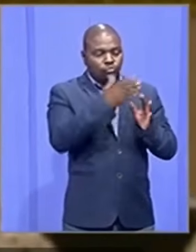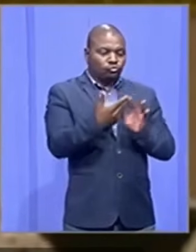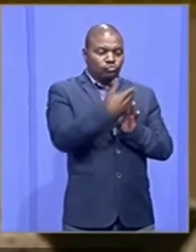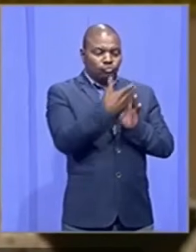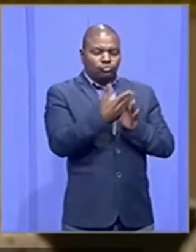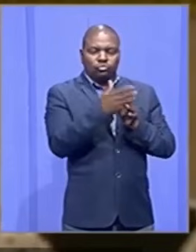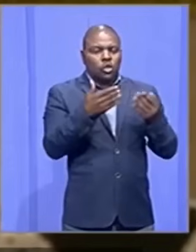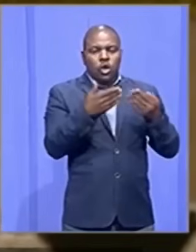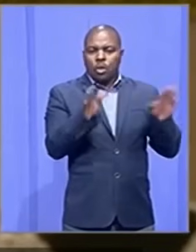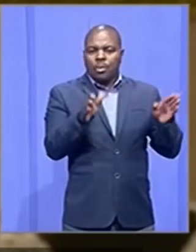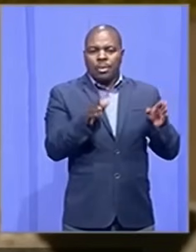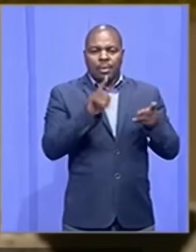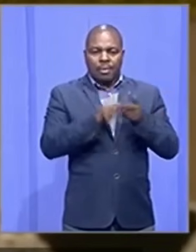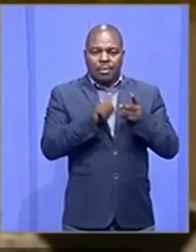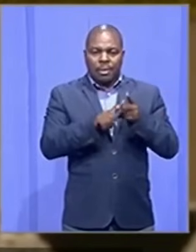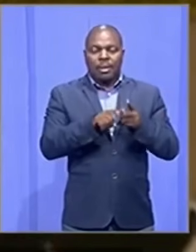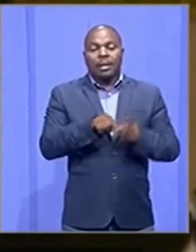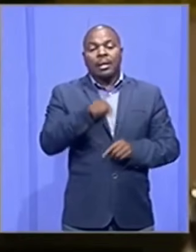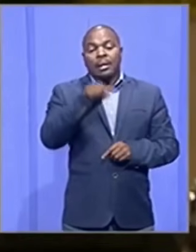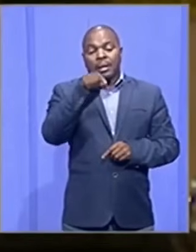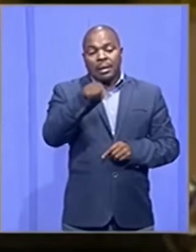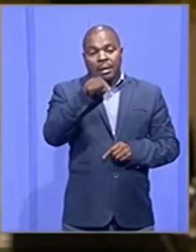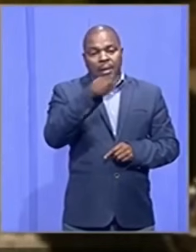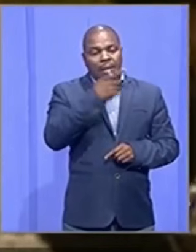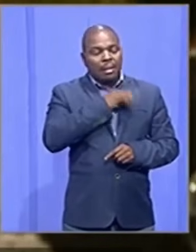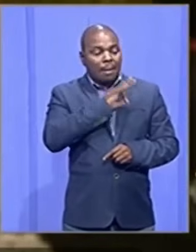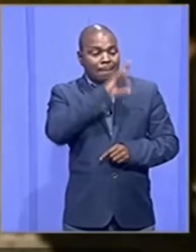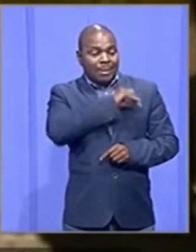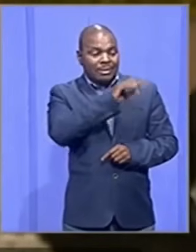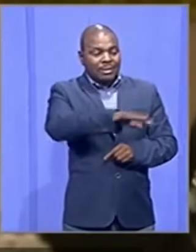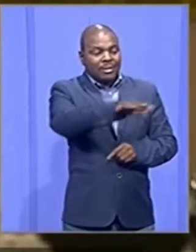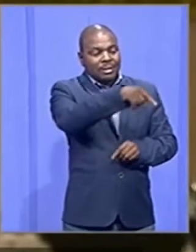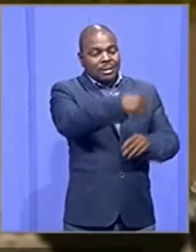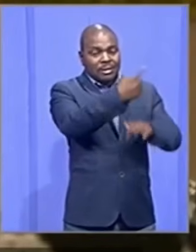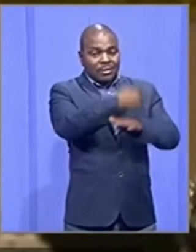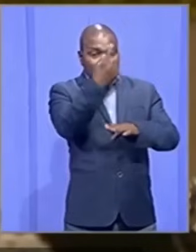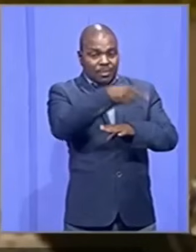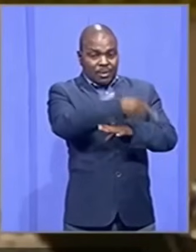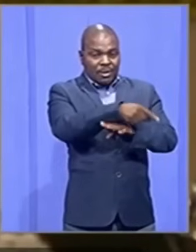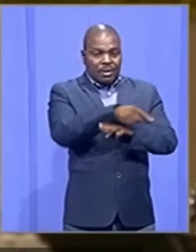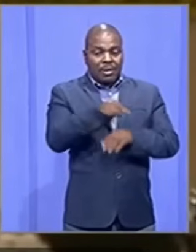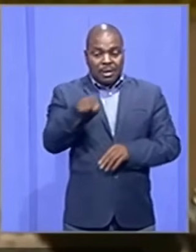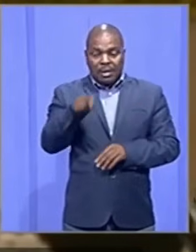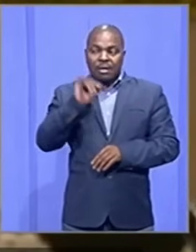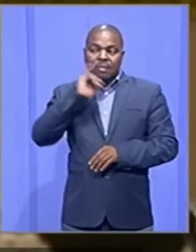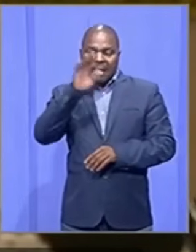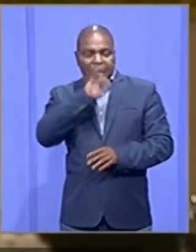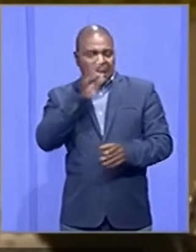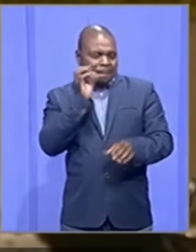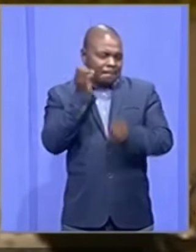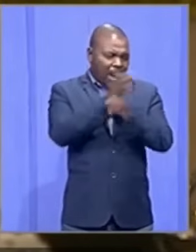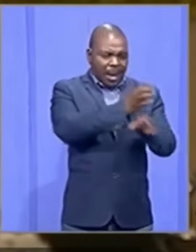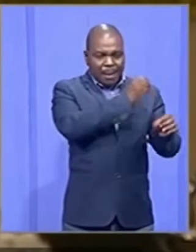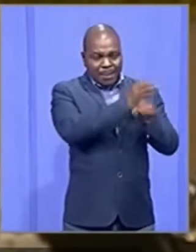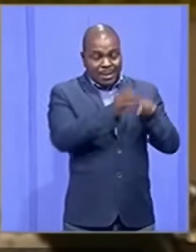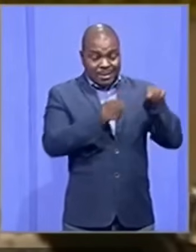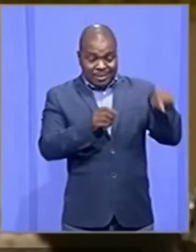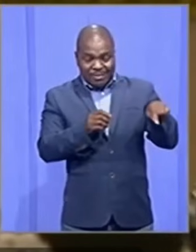the Palestinian side that was actually targeted by the Israeli forces,